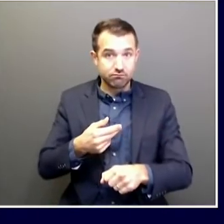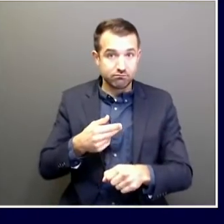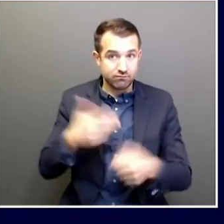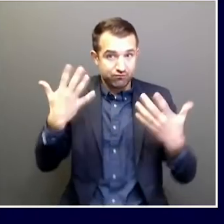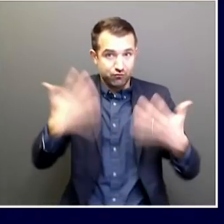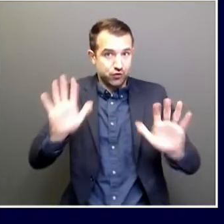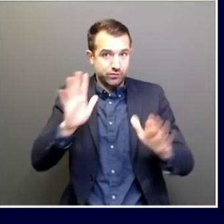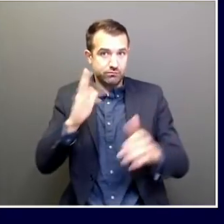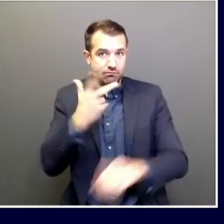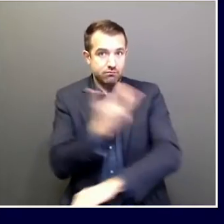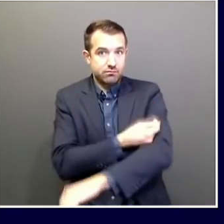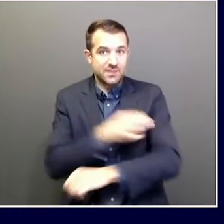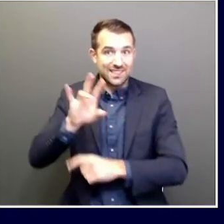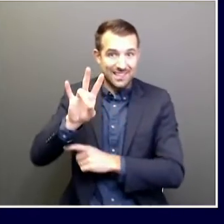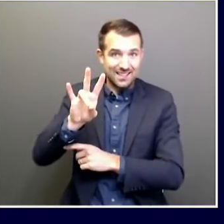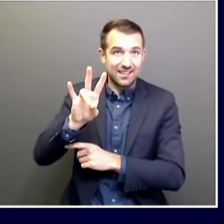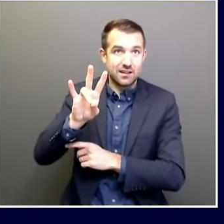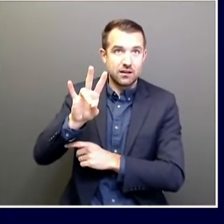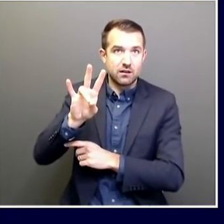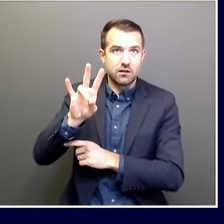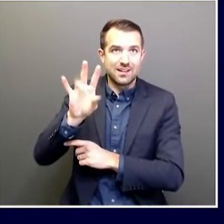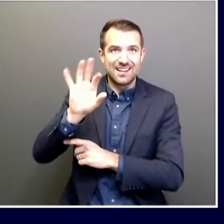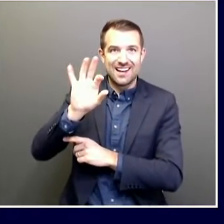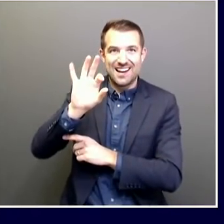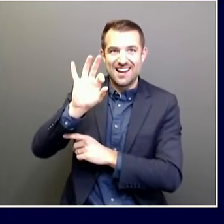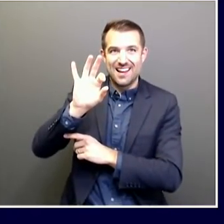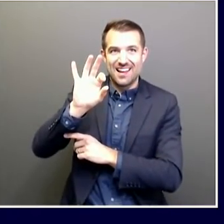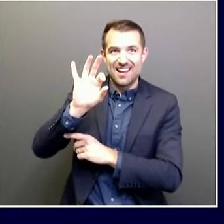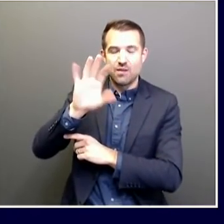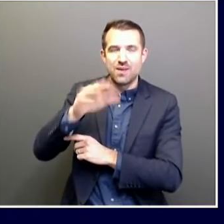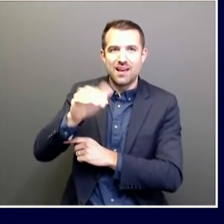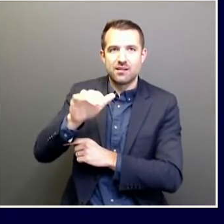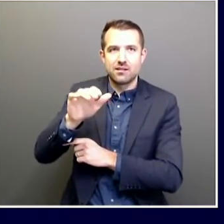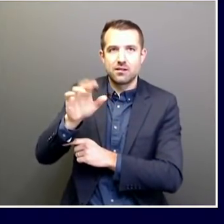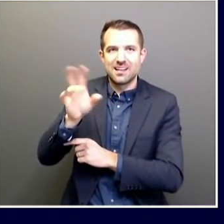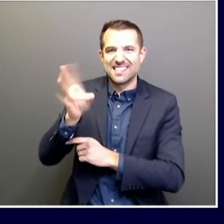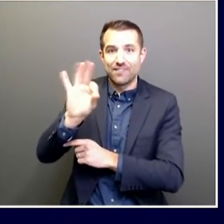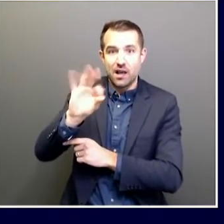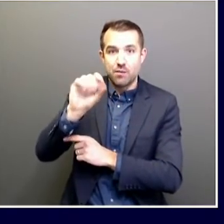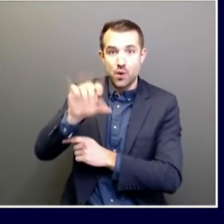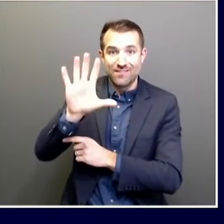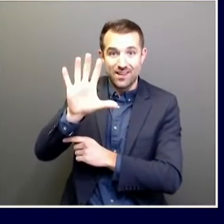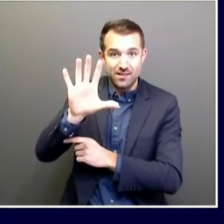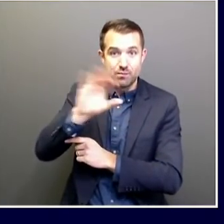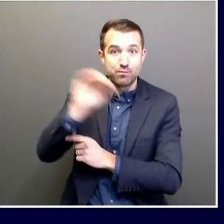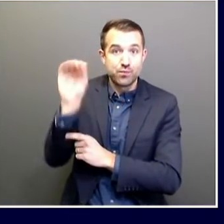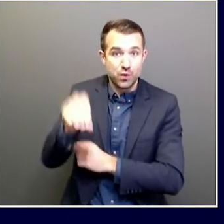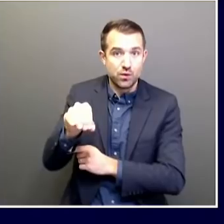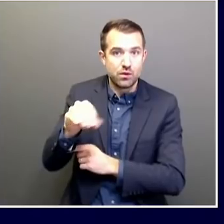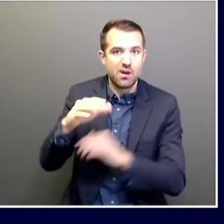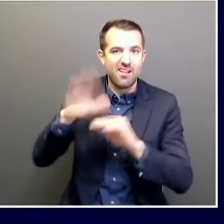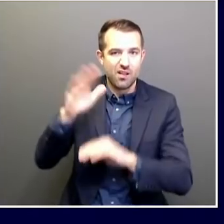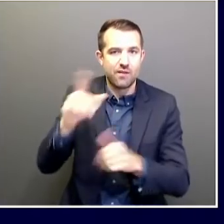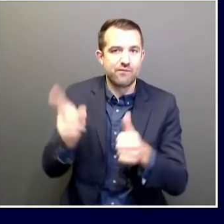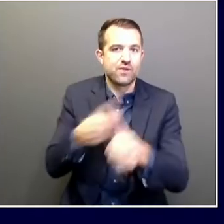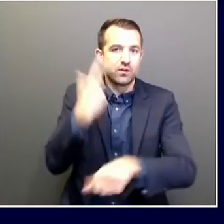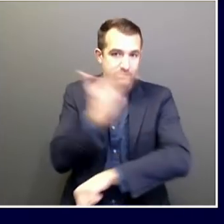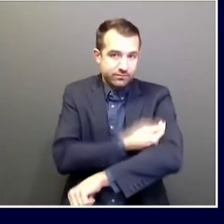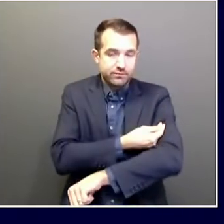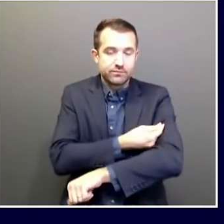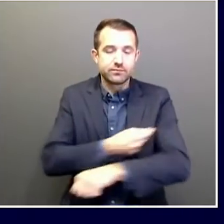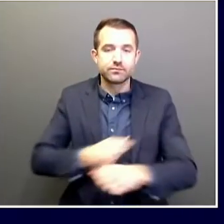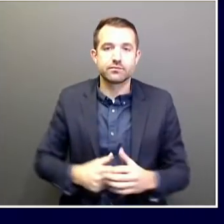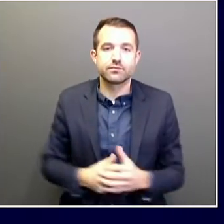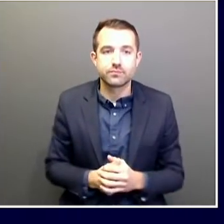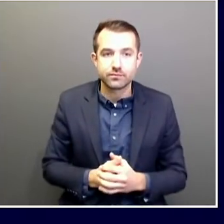79.5% of the entire state has received at least one dose of vaccine. Right now,